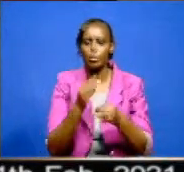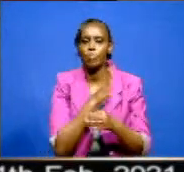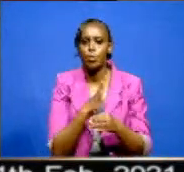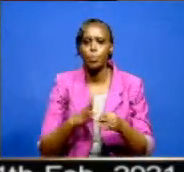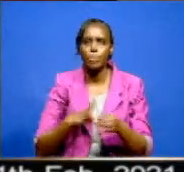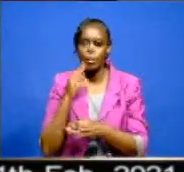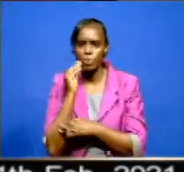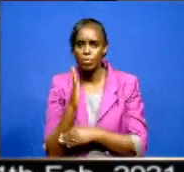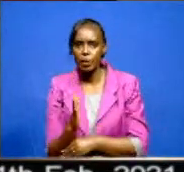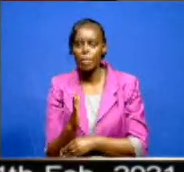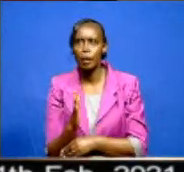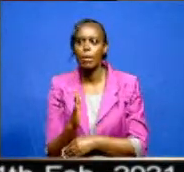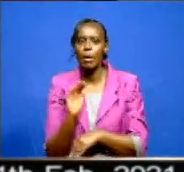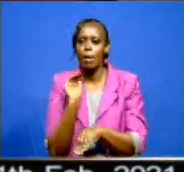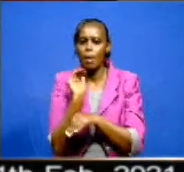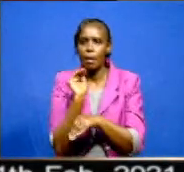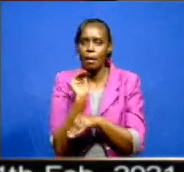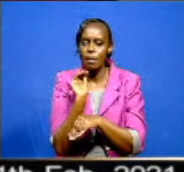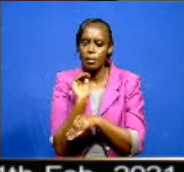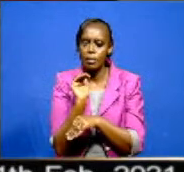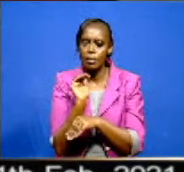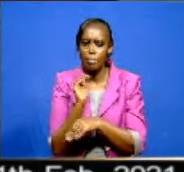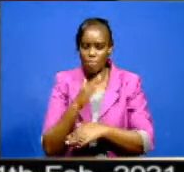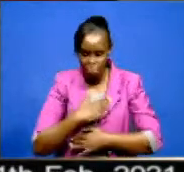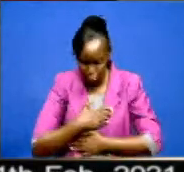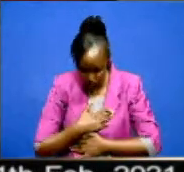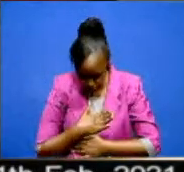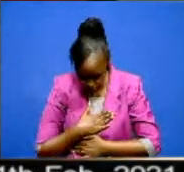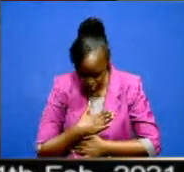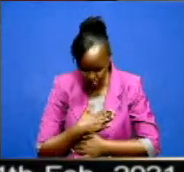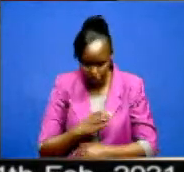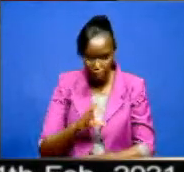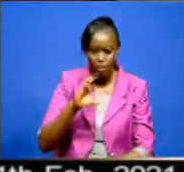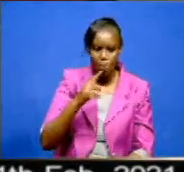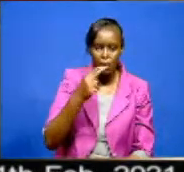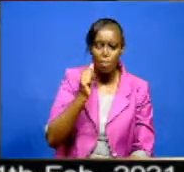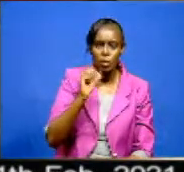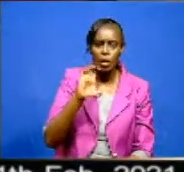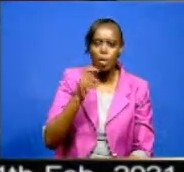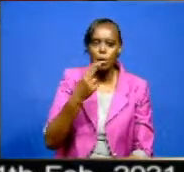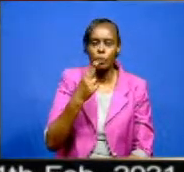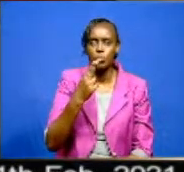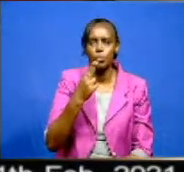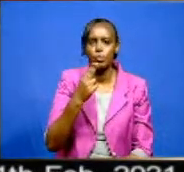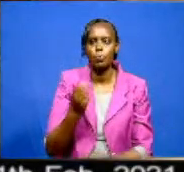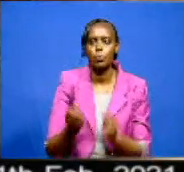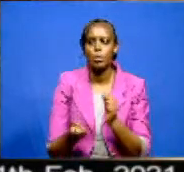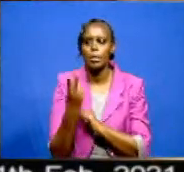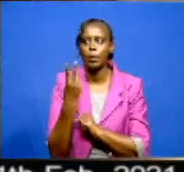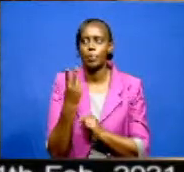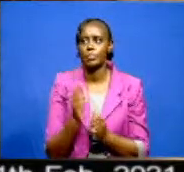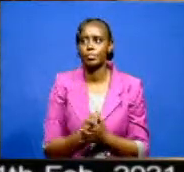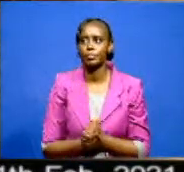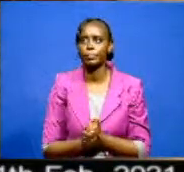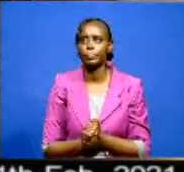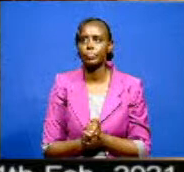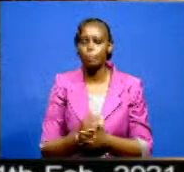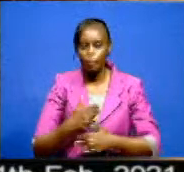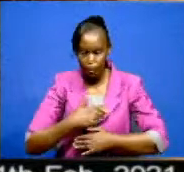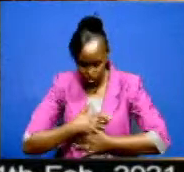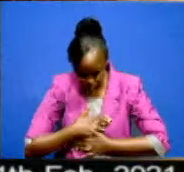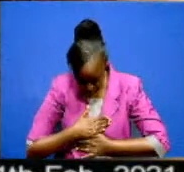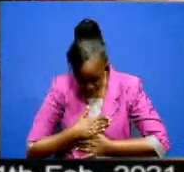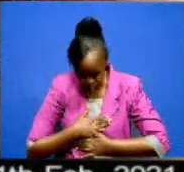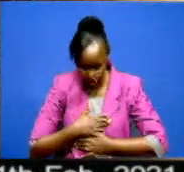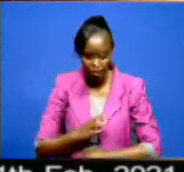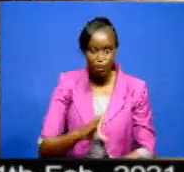Speaker, I beg to move and now call upon the Honorable Francis Chachu to second. I thank you, Madam Speaker. Honorable Chachu